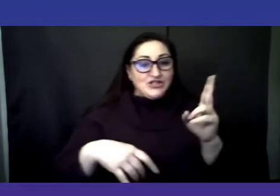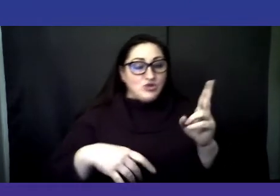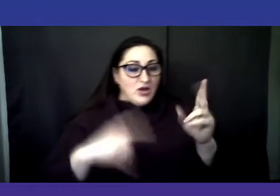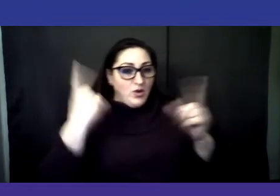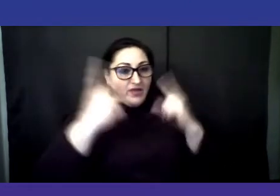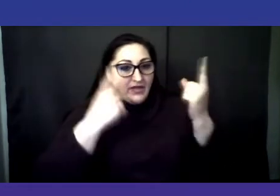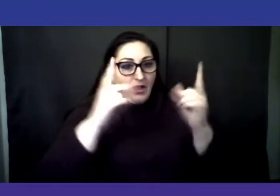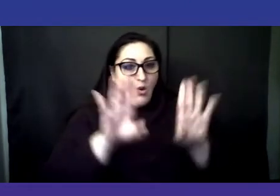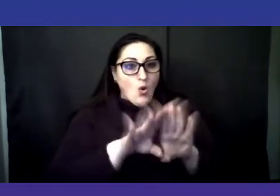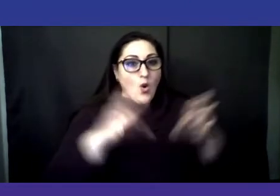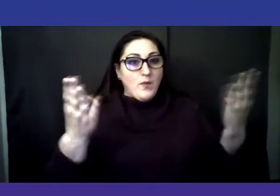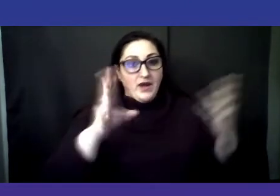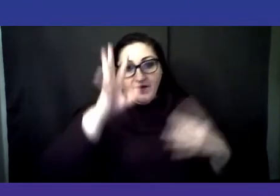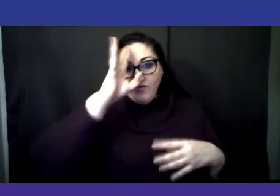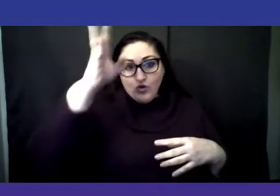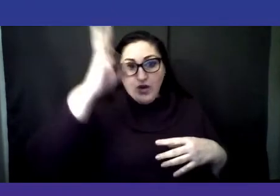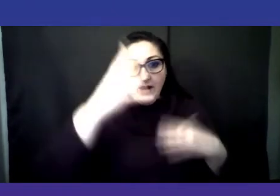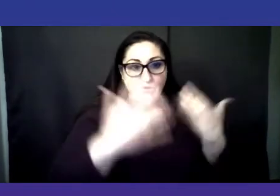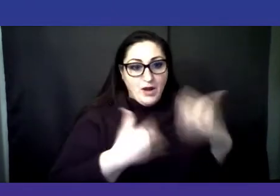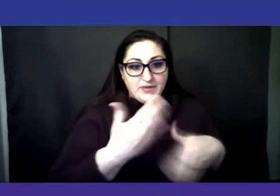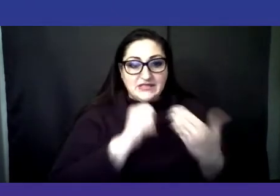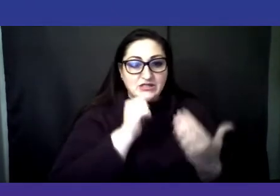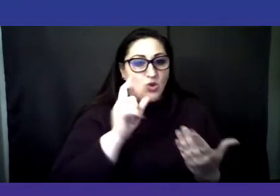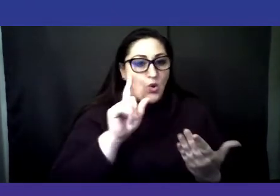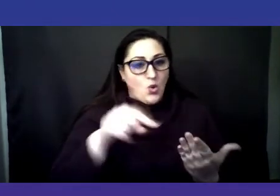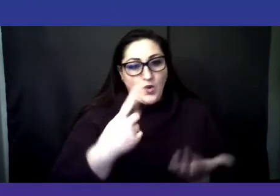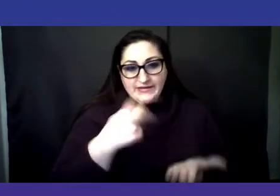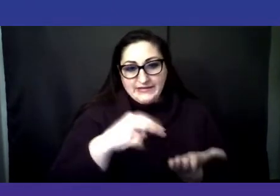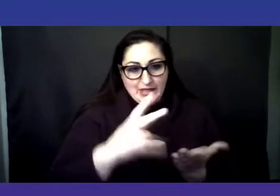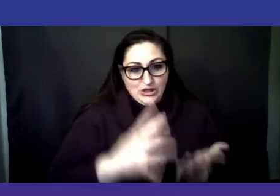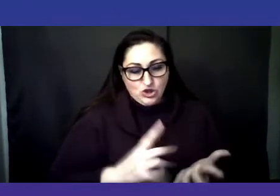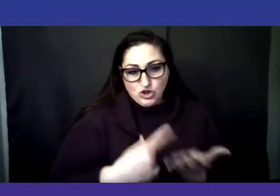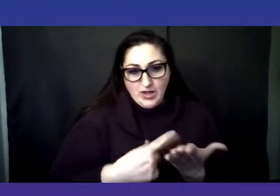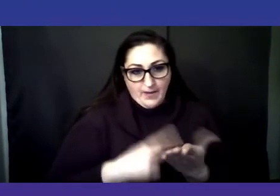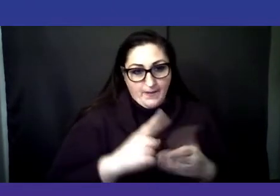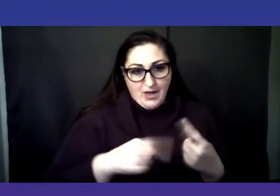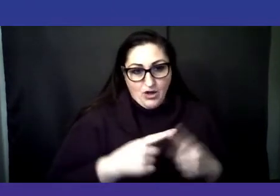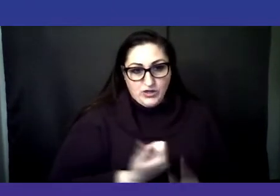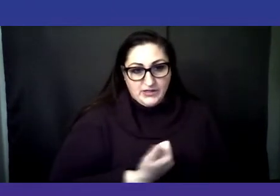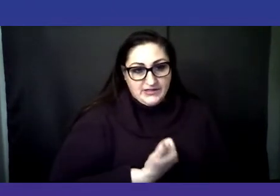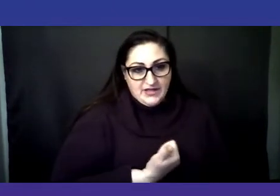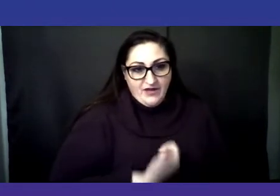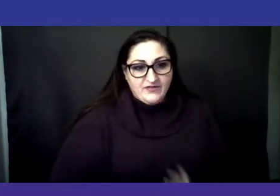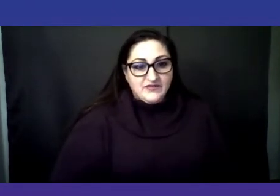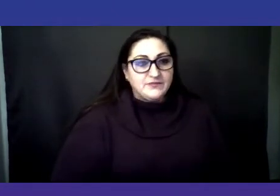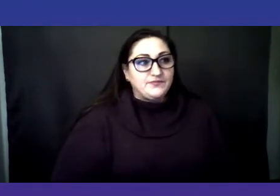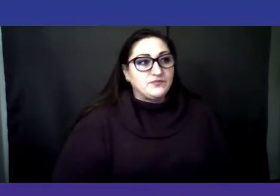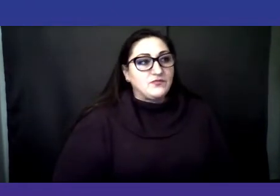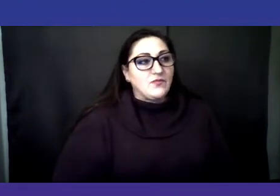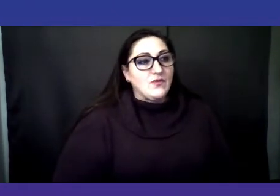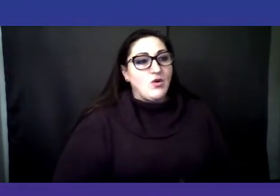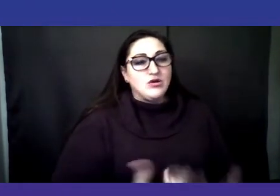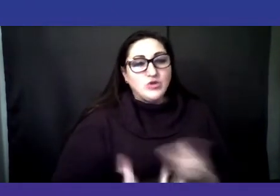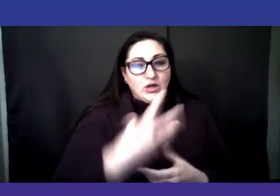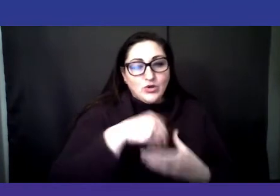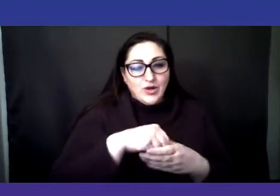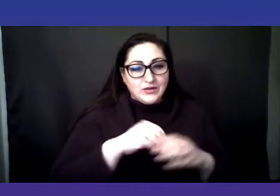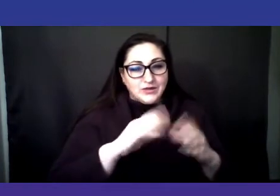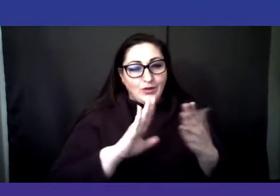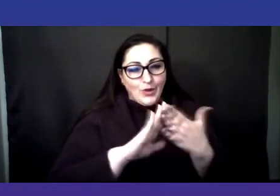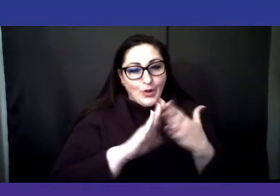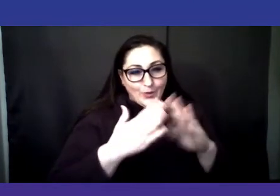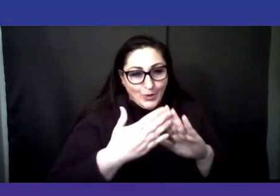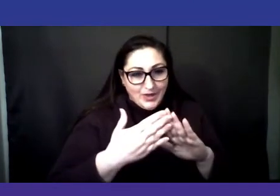just always dancers talking among ourselves. What we're really trying to do is to engage the community, because our community is our